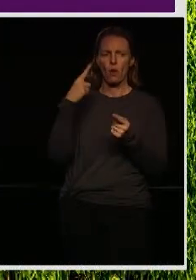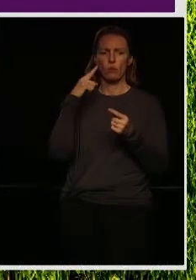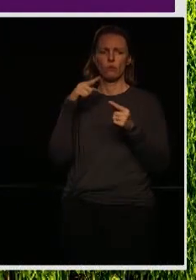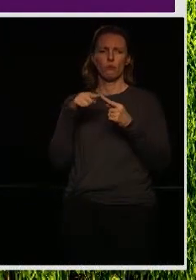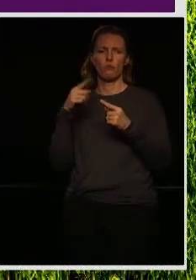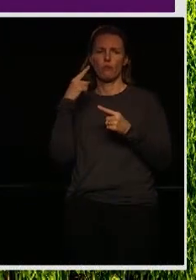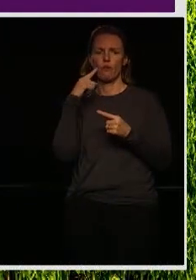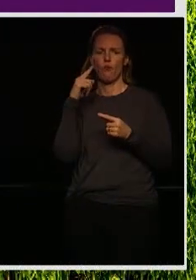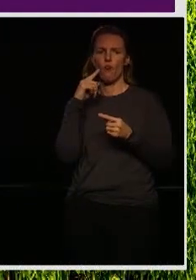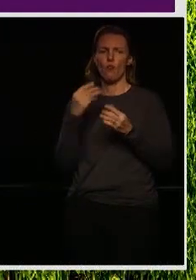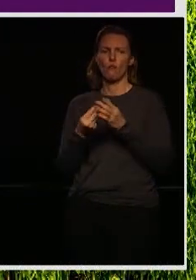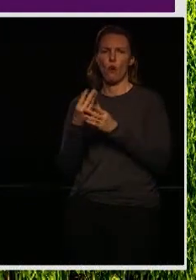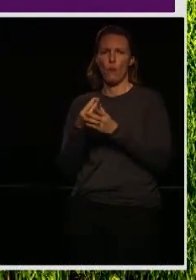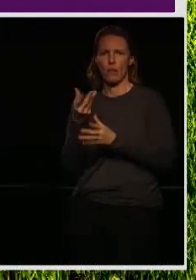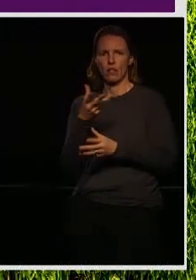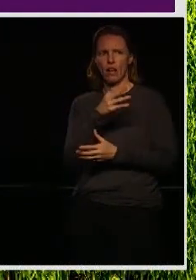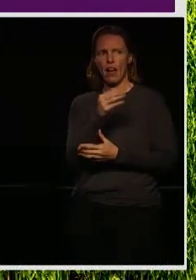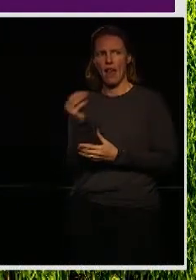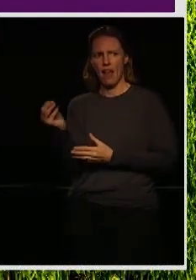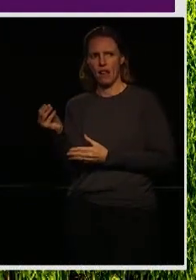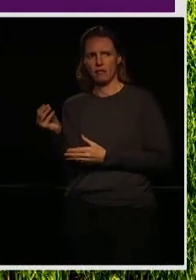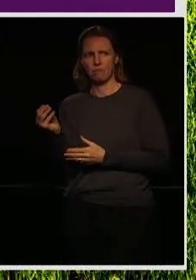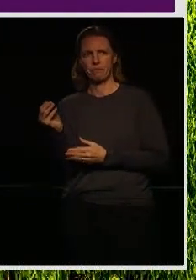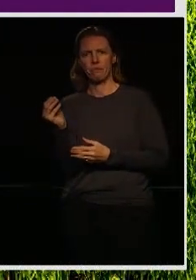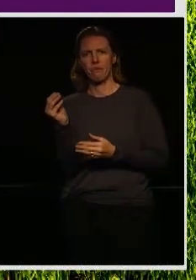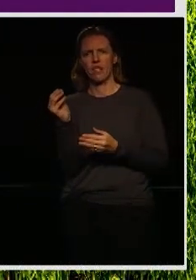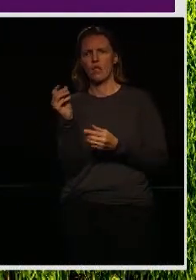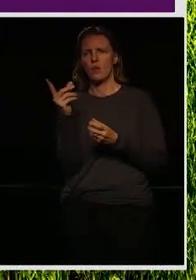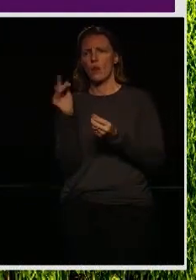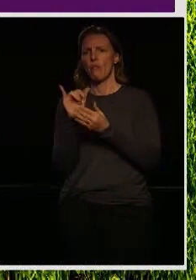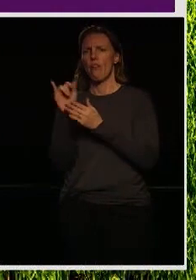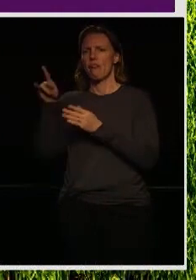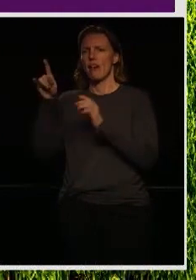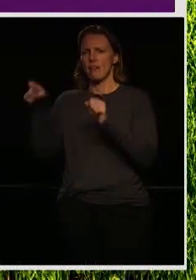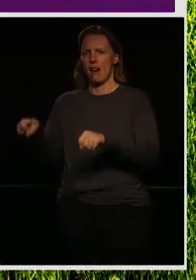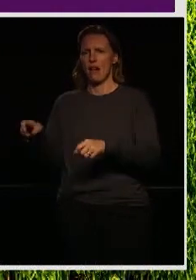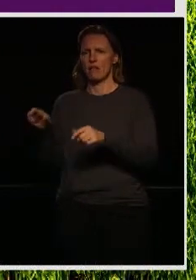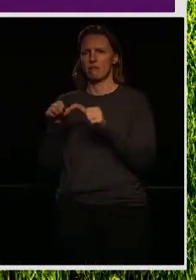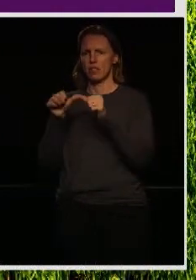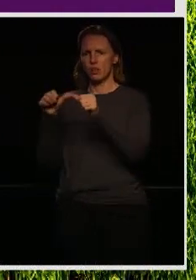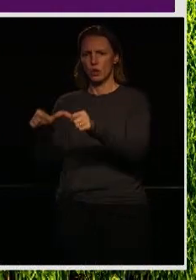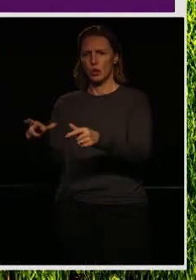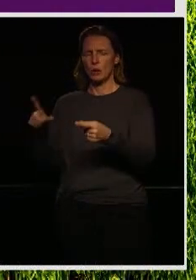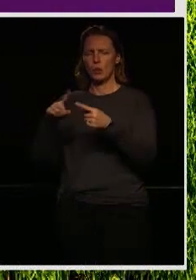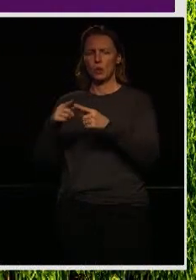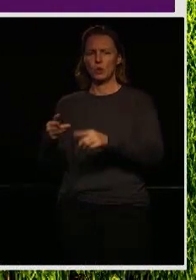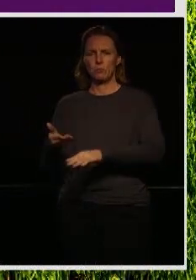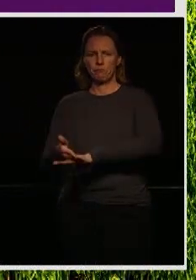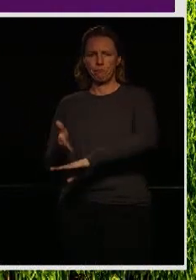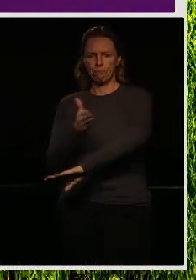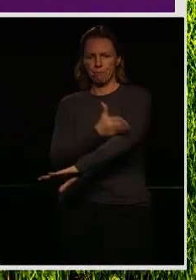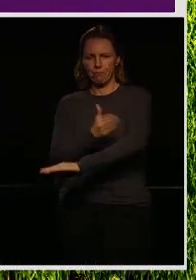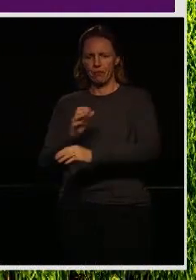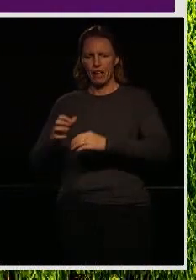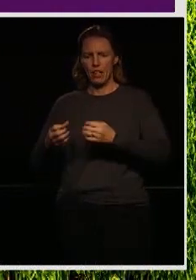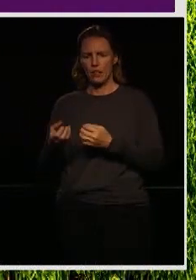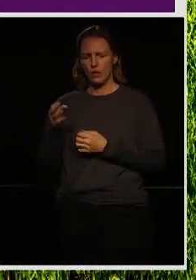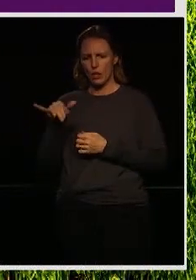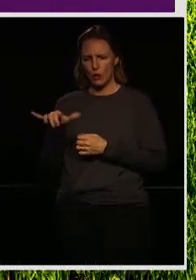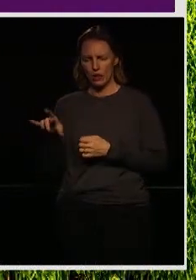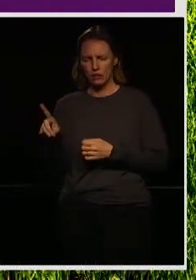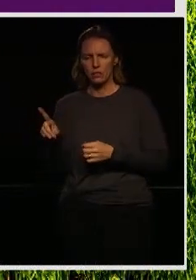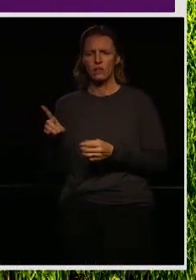growers, and so that they can continue to increase their yields, better their